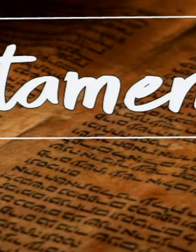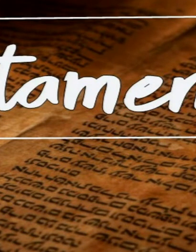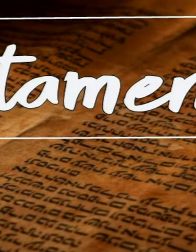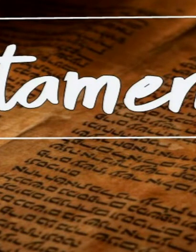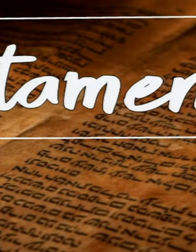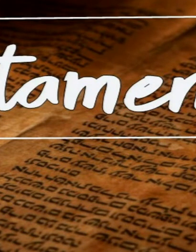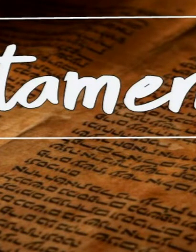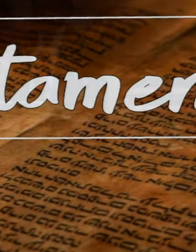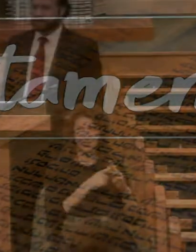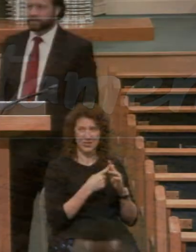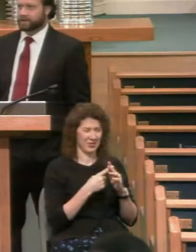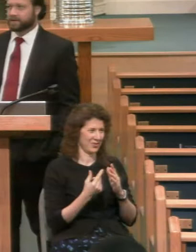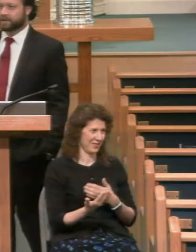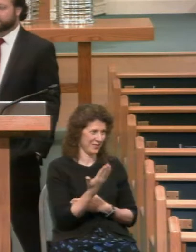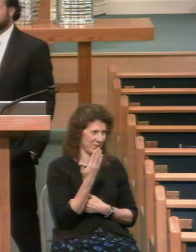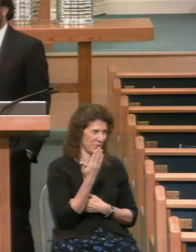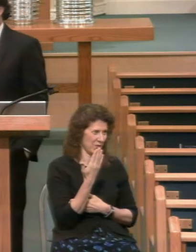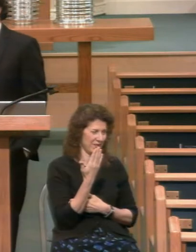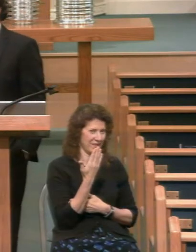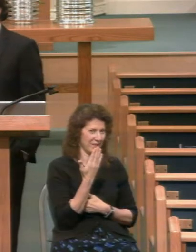It's that time, and we're